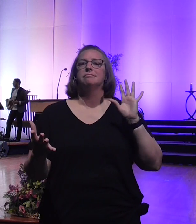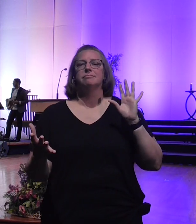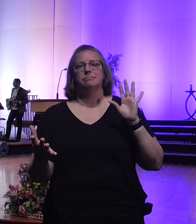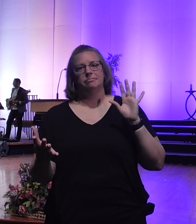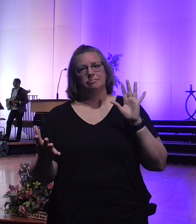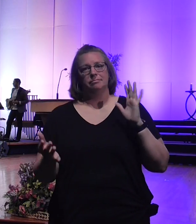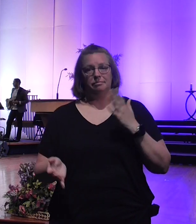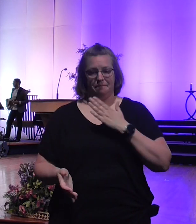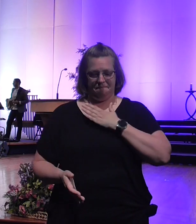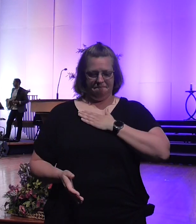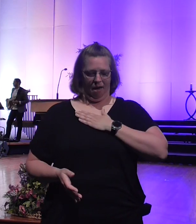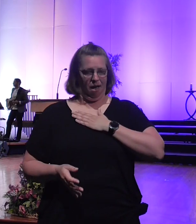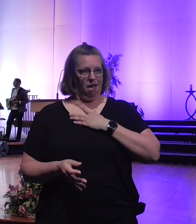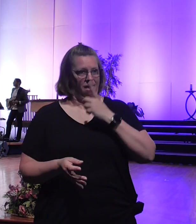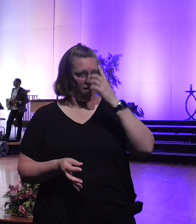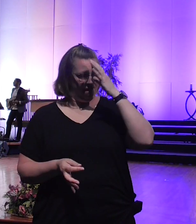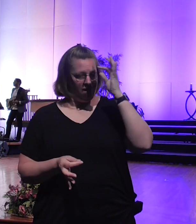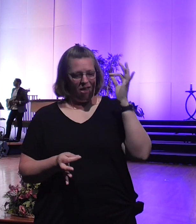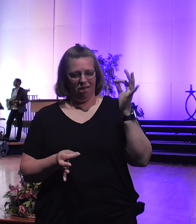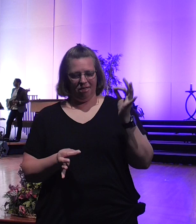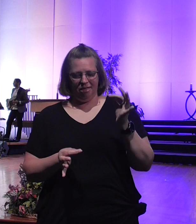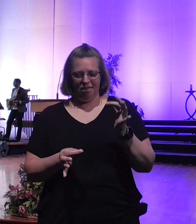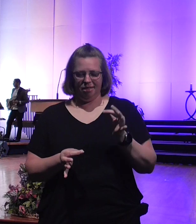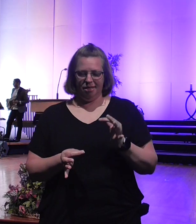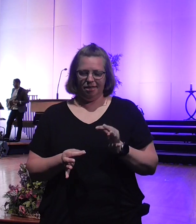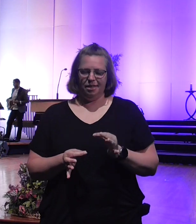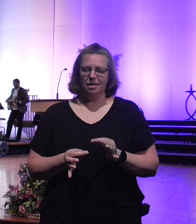With my faith